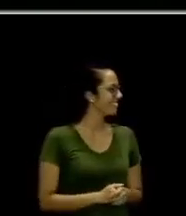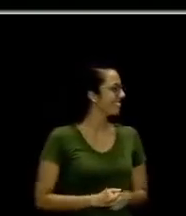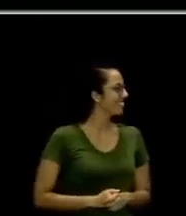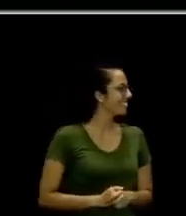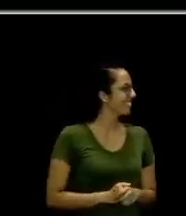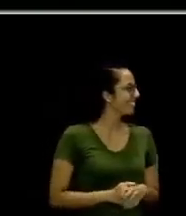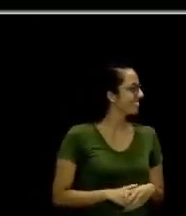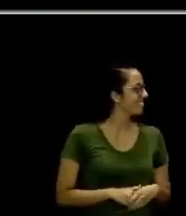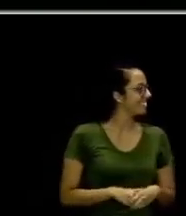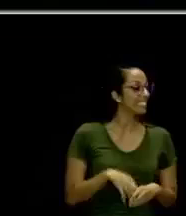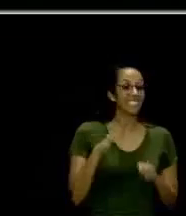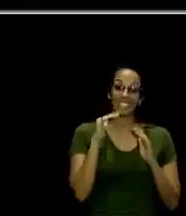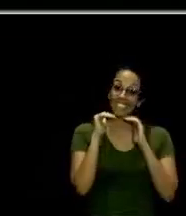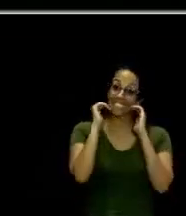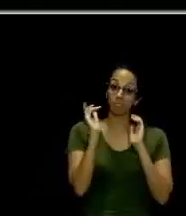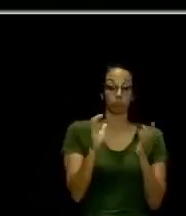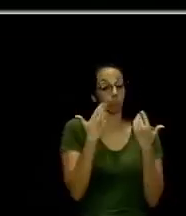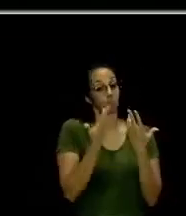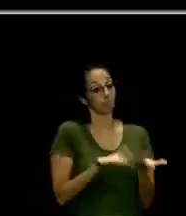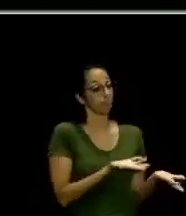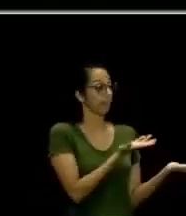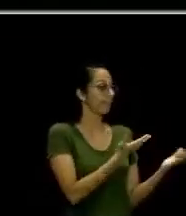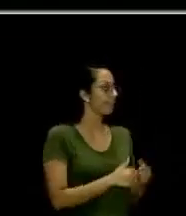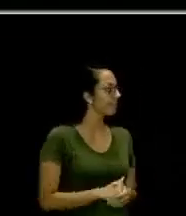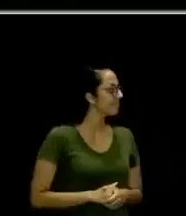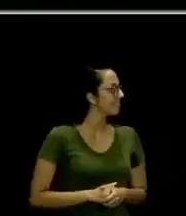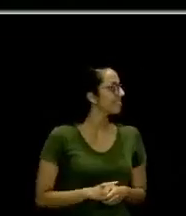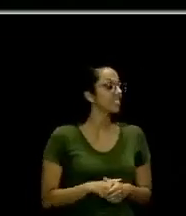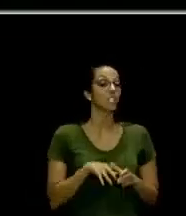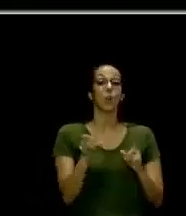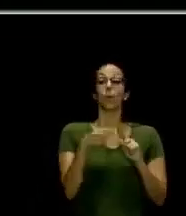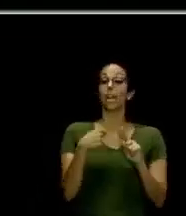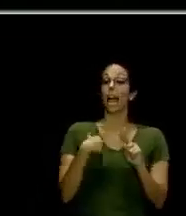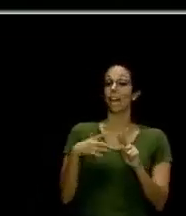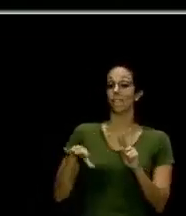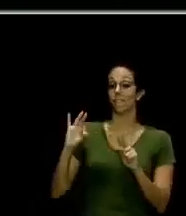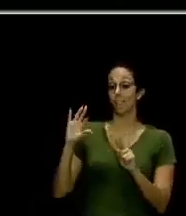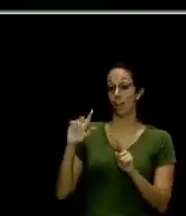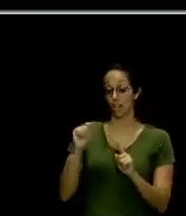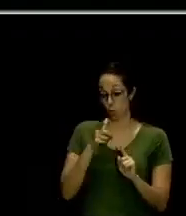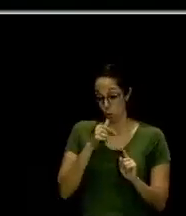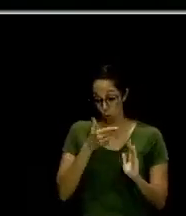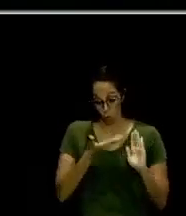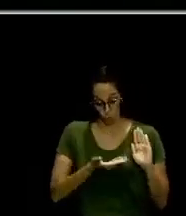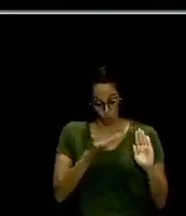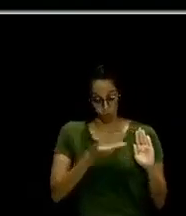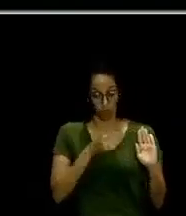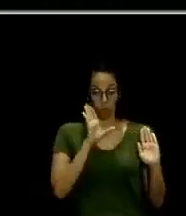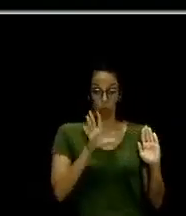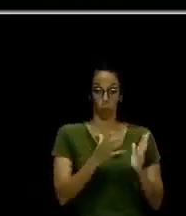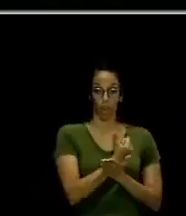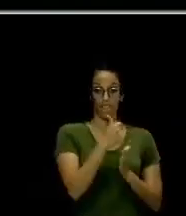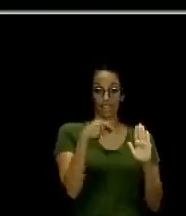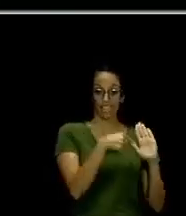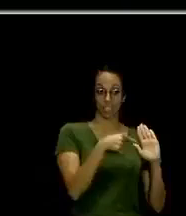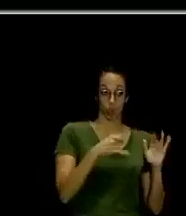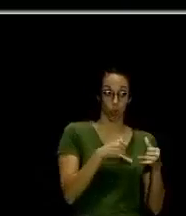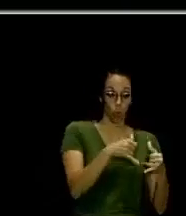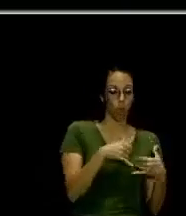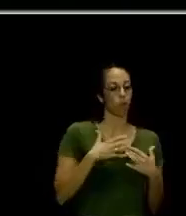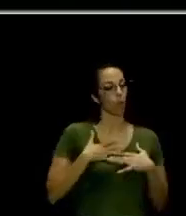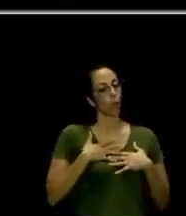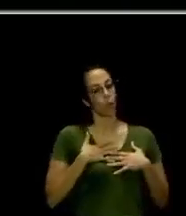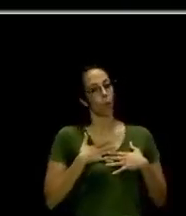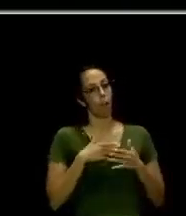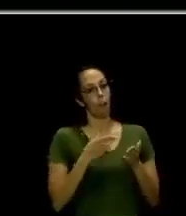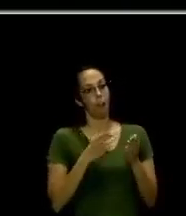A quirky smile, I don't know. So when I found out who was winning this award, which I'm so